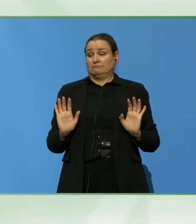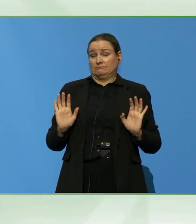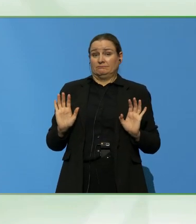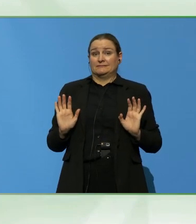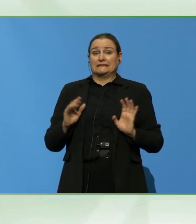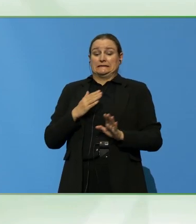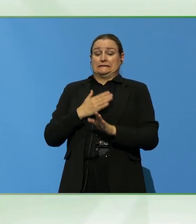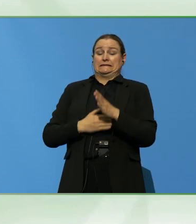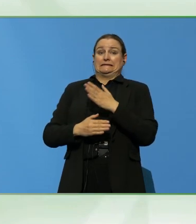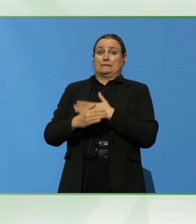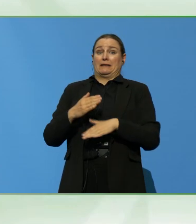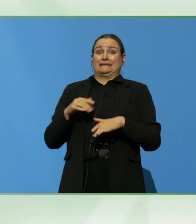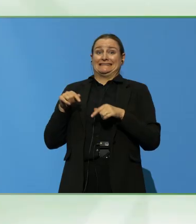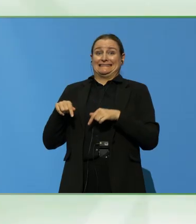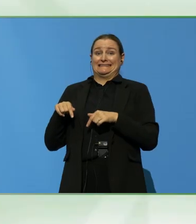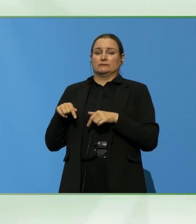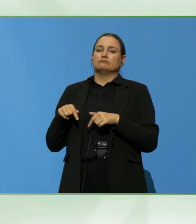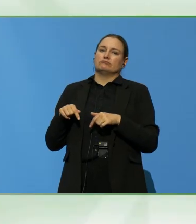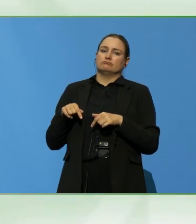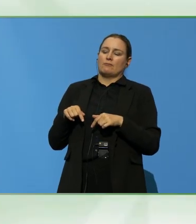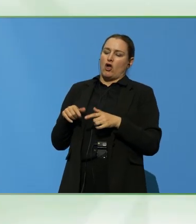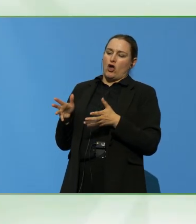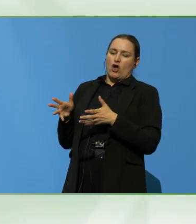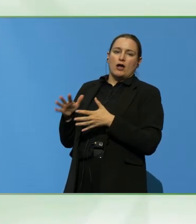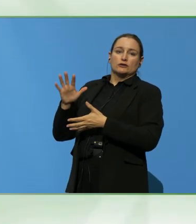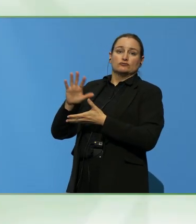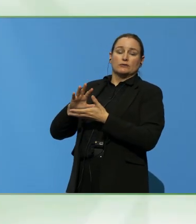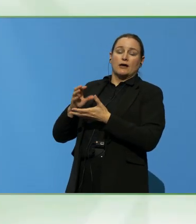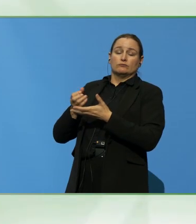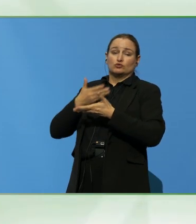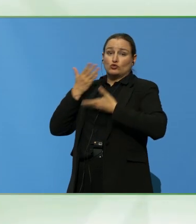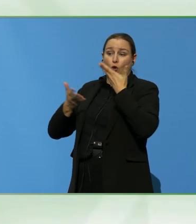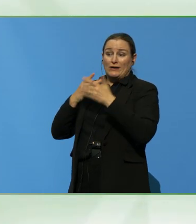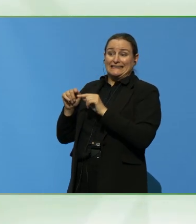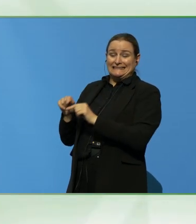disability narratives in media. And you have 5 choices, and I would ask for 20 seconds.